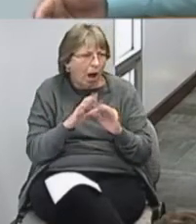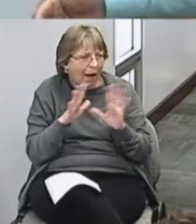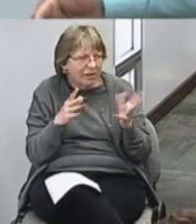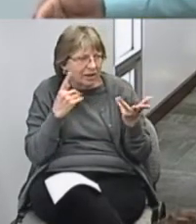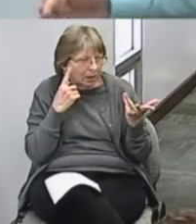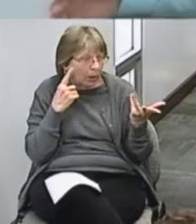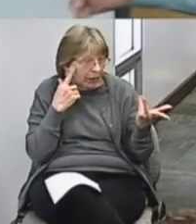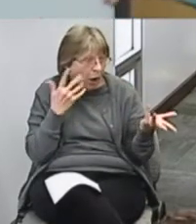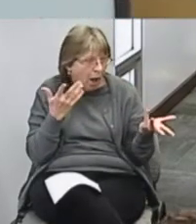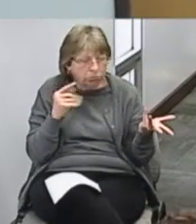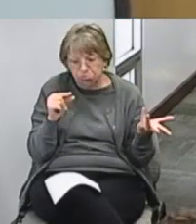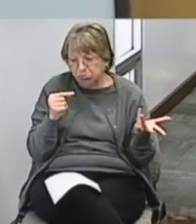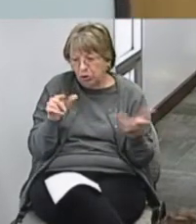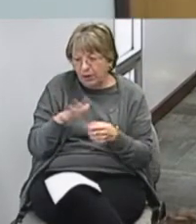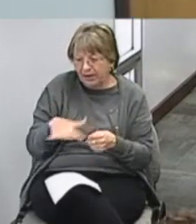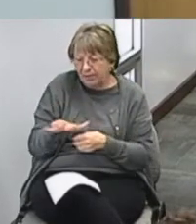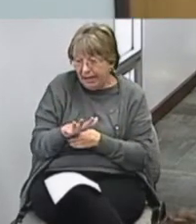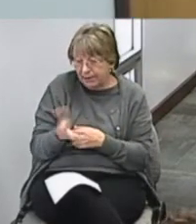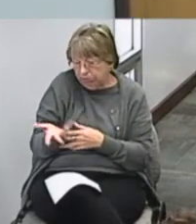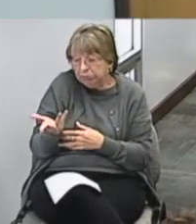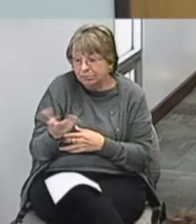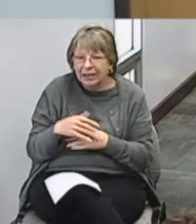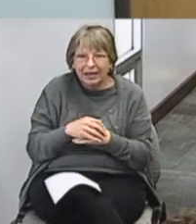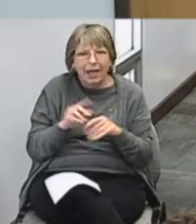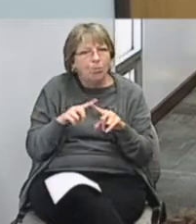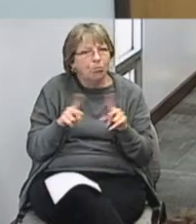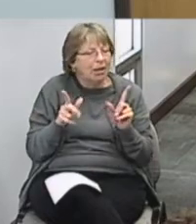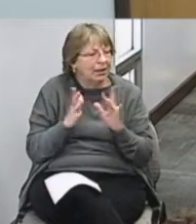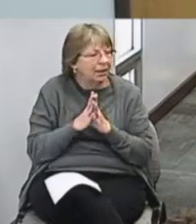as Avenue A and stuff. And,